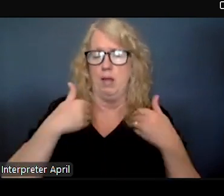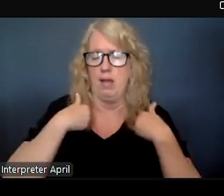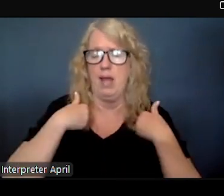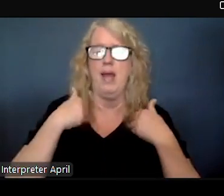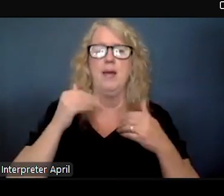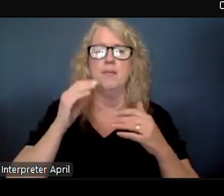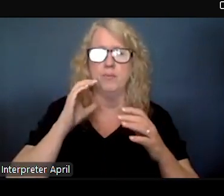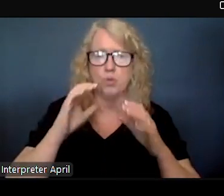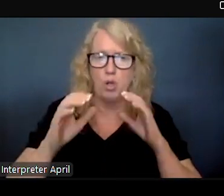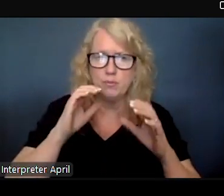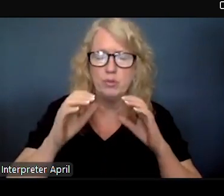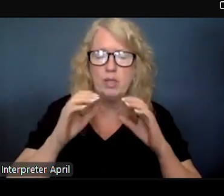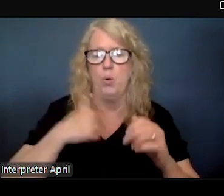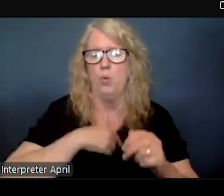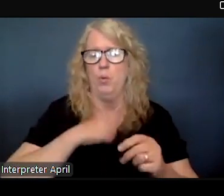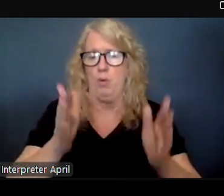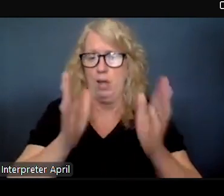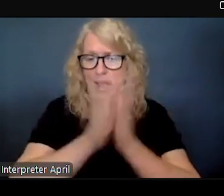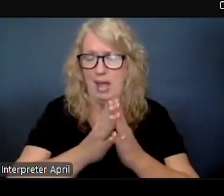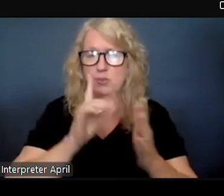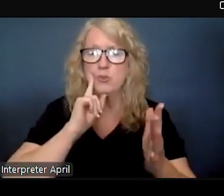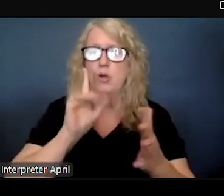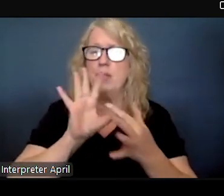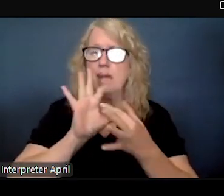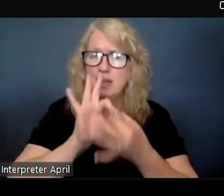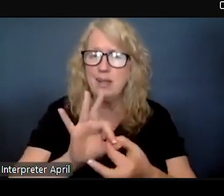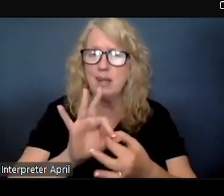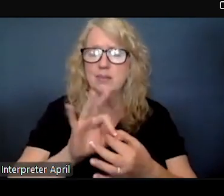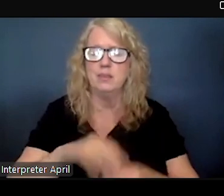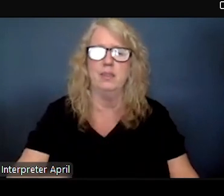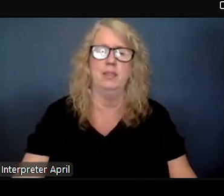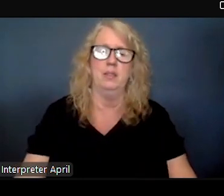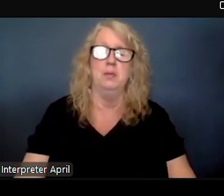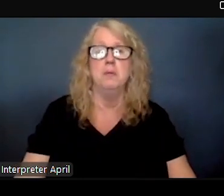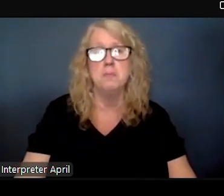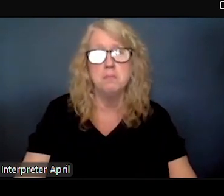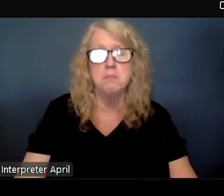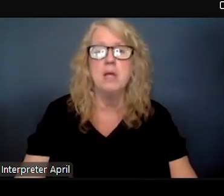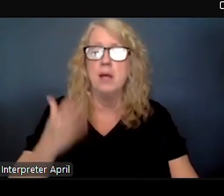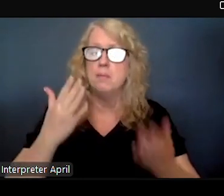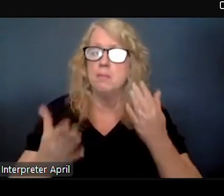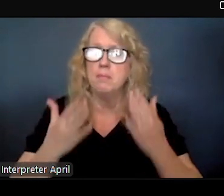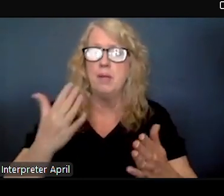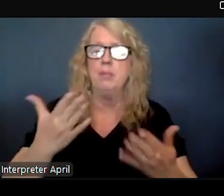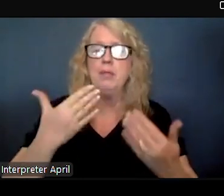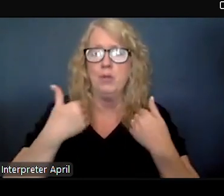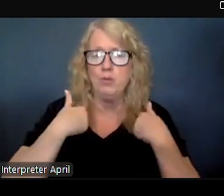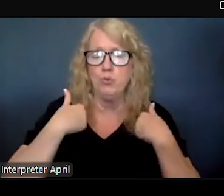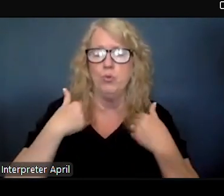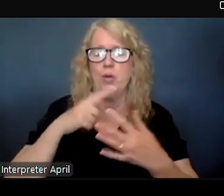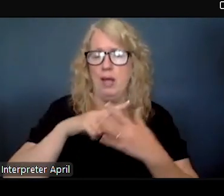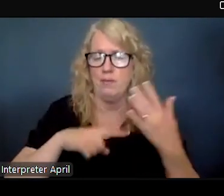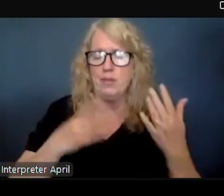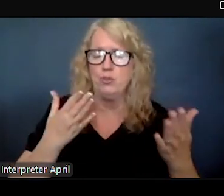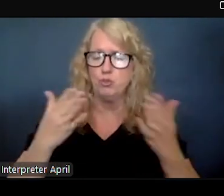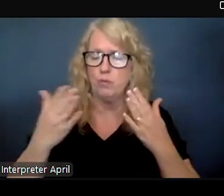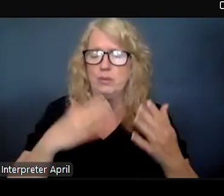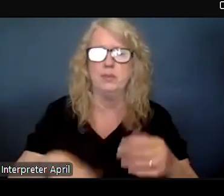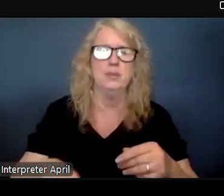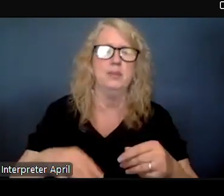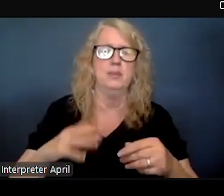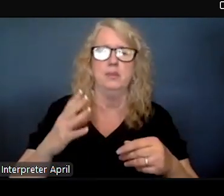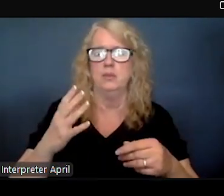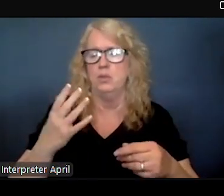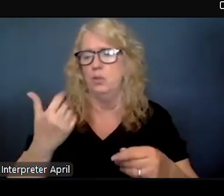conversations, we're asking, are they connected anywhere? You know, maybe they do have outpatient services or a therapist or